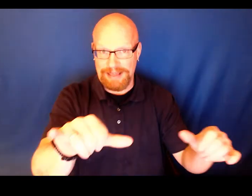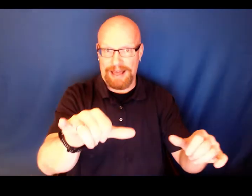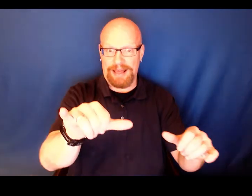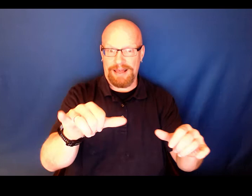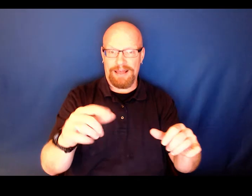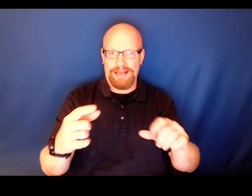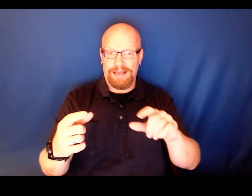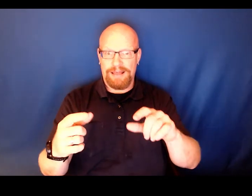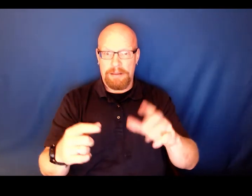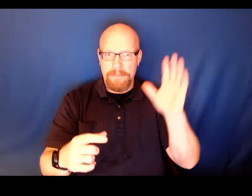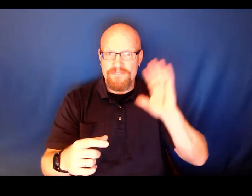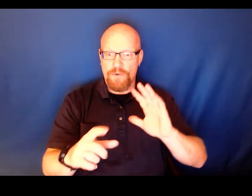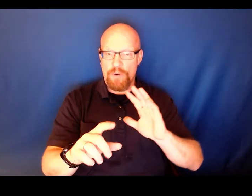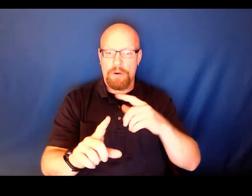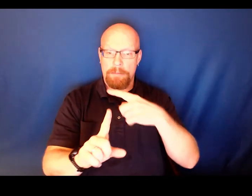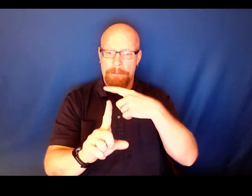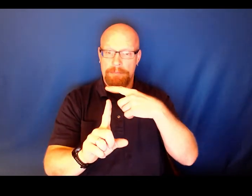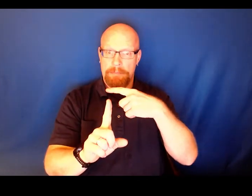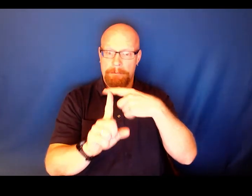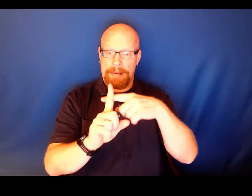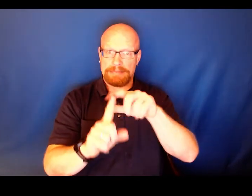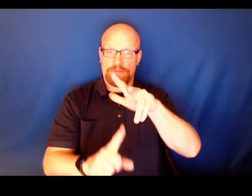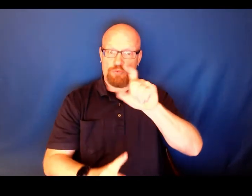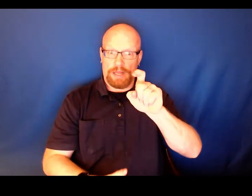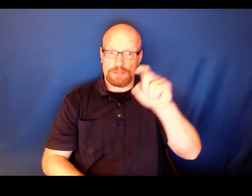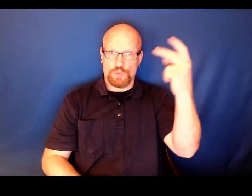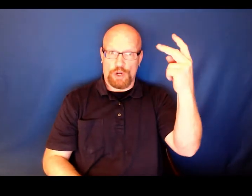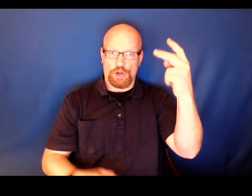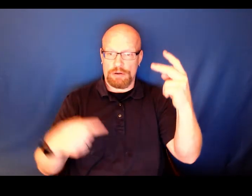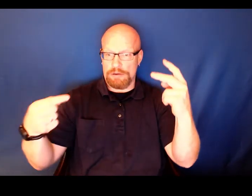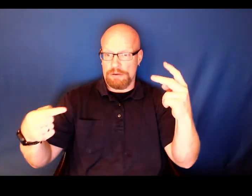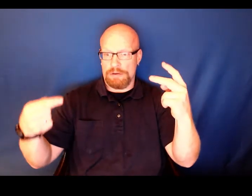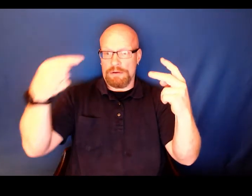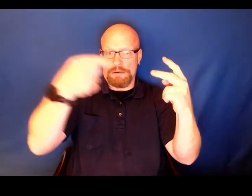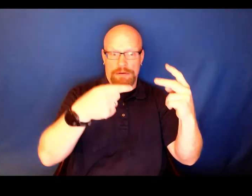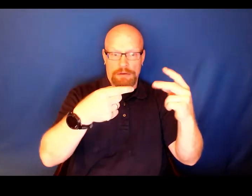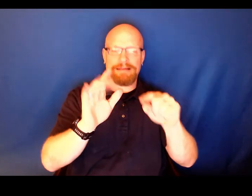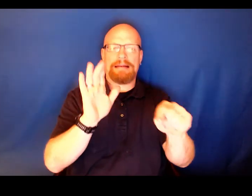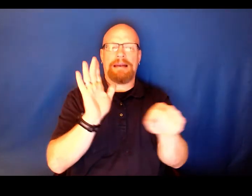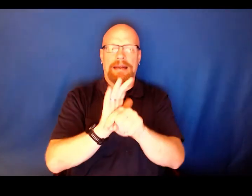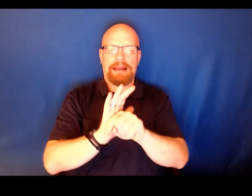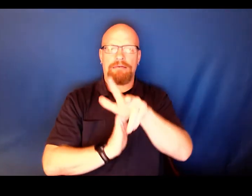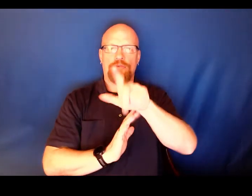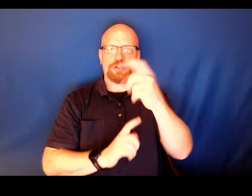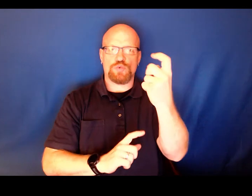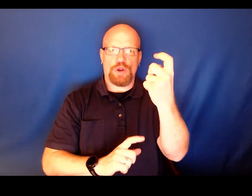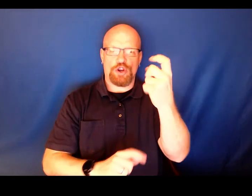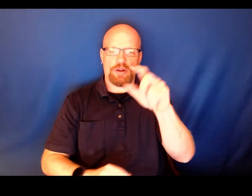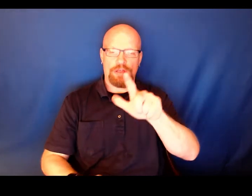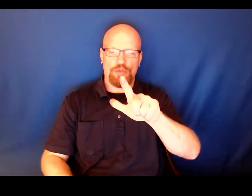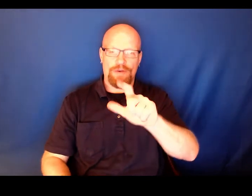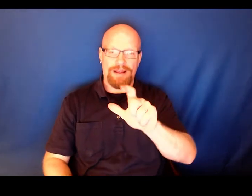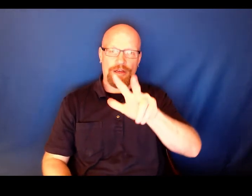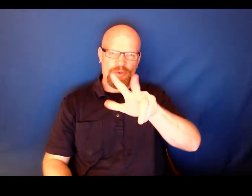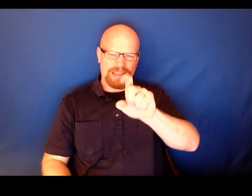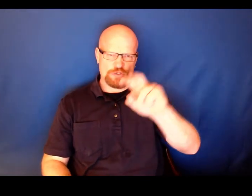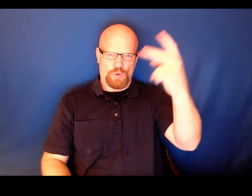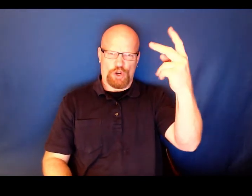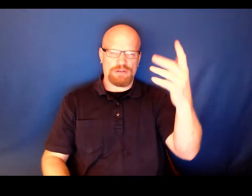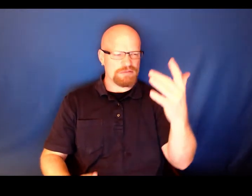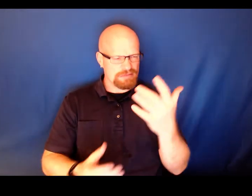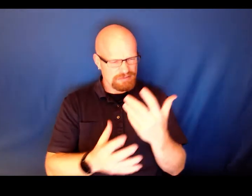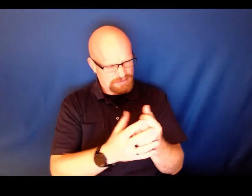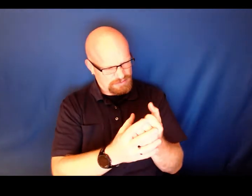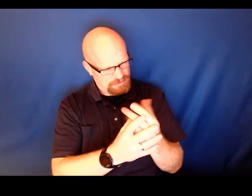we have distributed the minus sign. It was positive 2x plus 5x. Once I distributed the negative sign, it